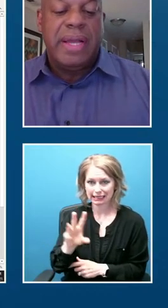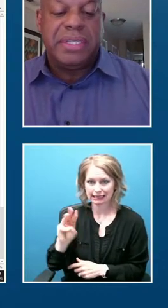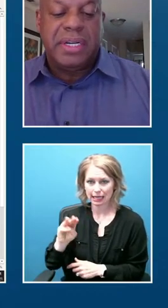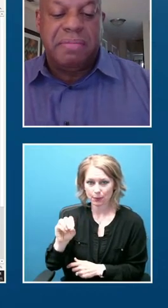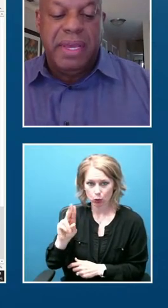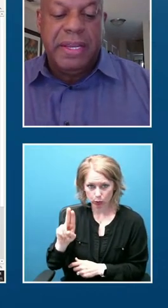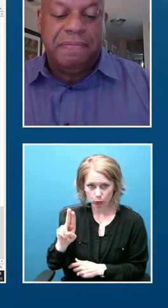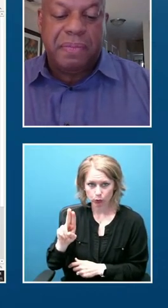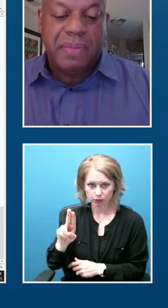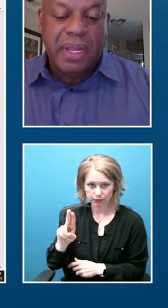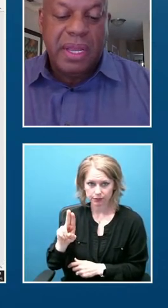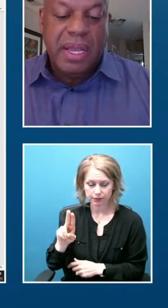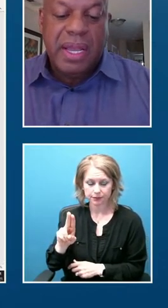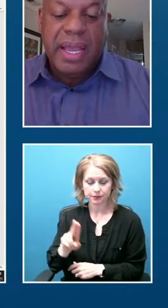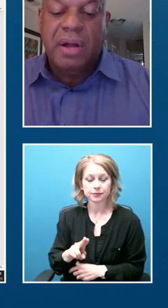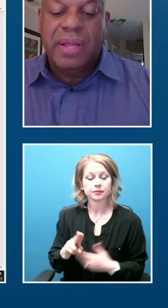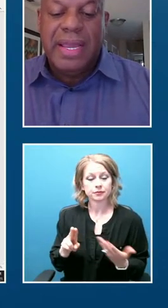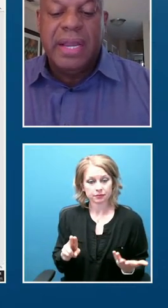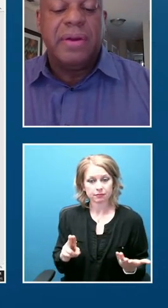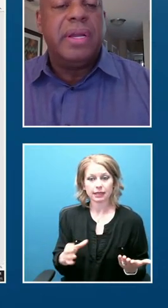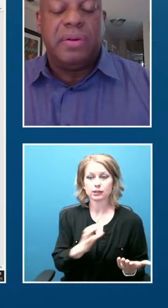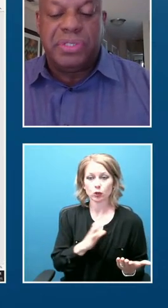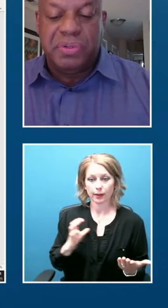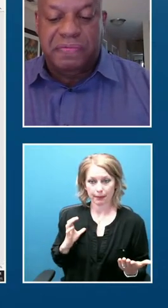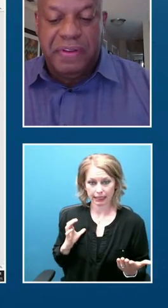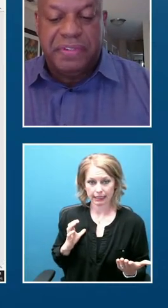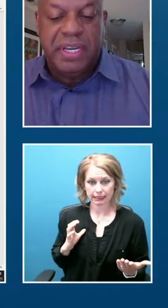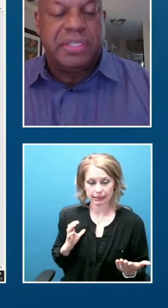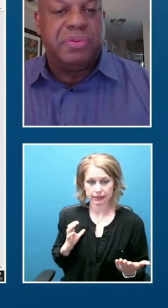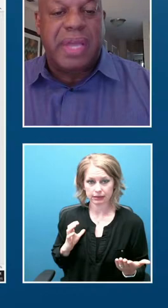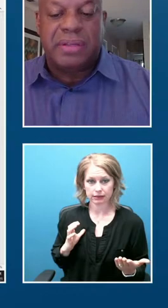And whereas the committee held a hearing on